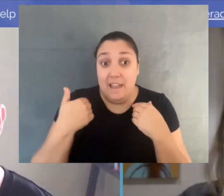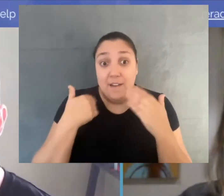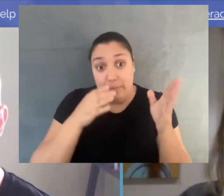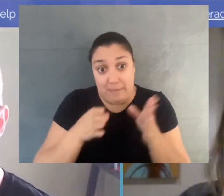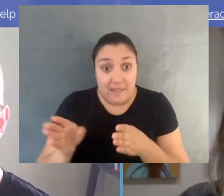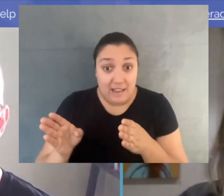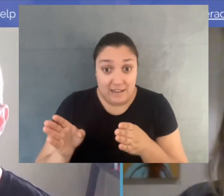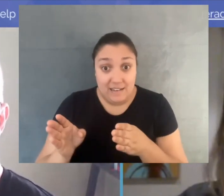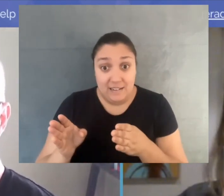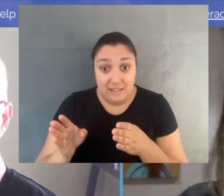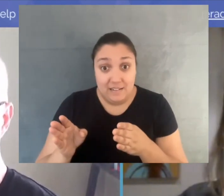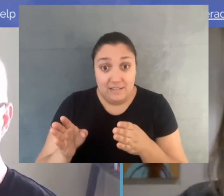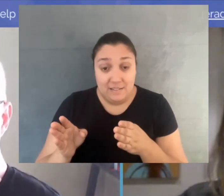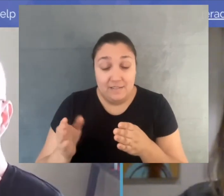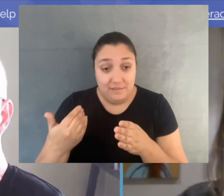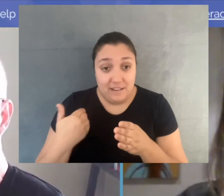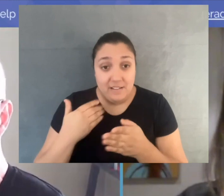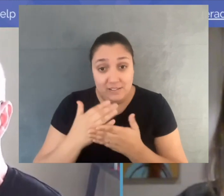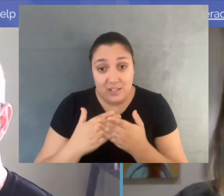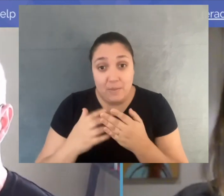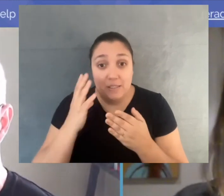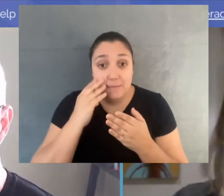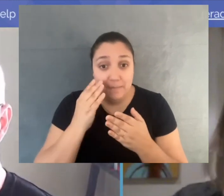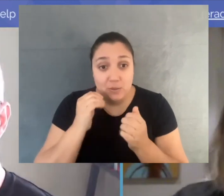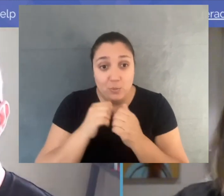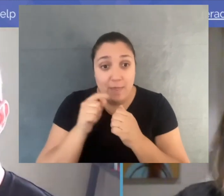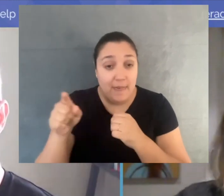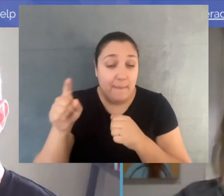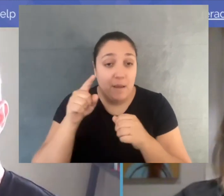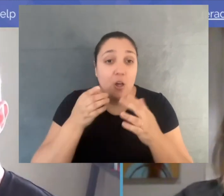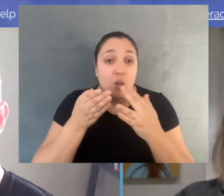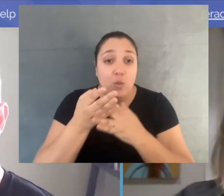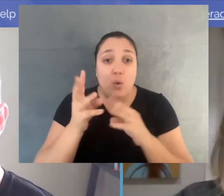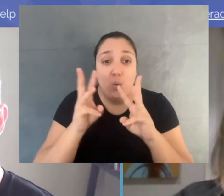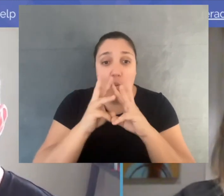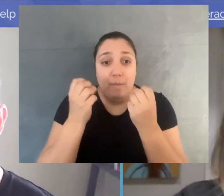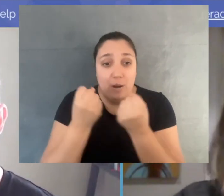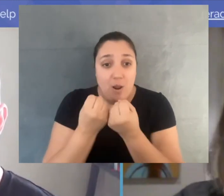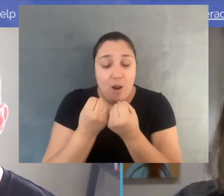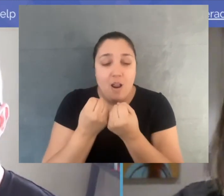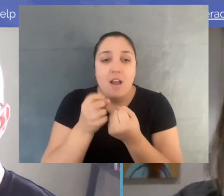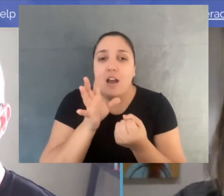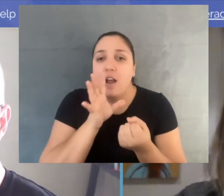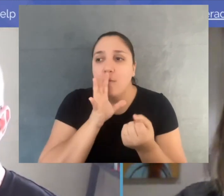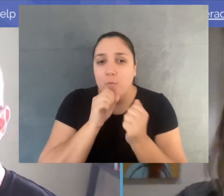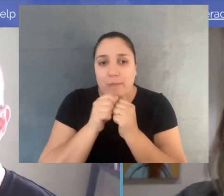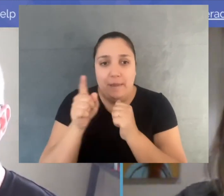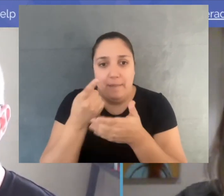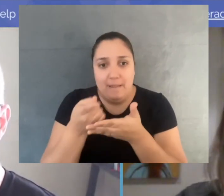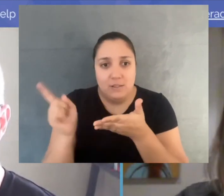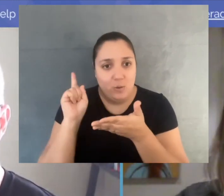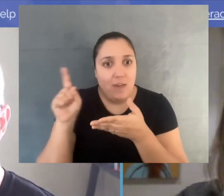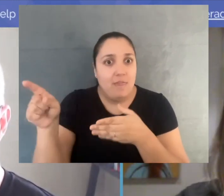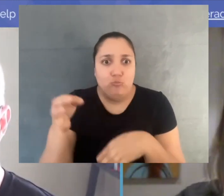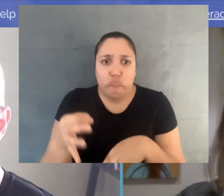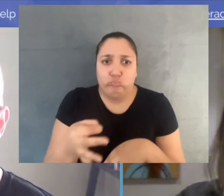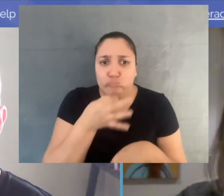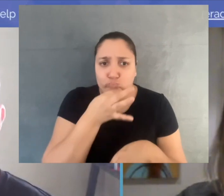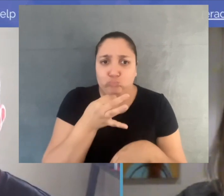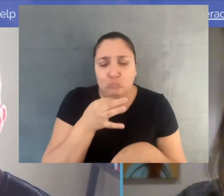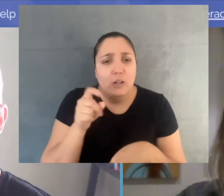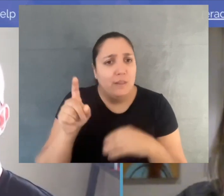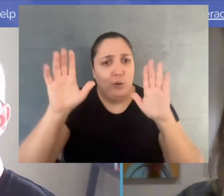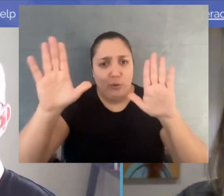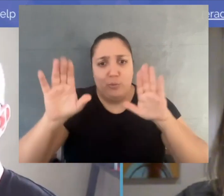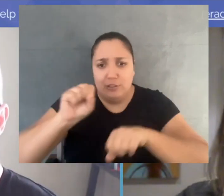issues or concerns about things. These guys have a plan, and I've had some experience working with them through a webinar that I ran through them